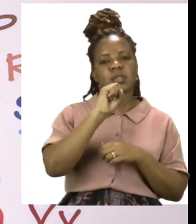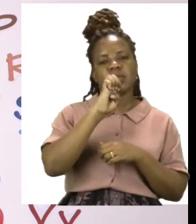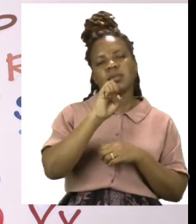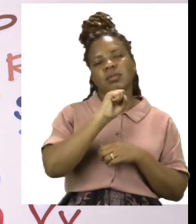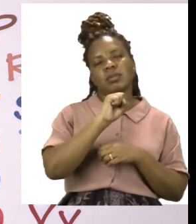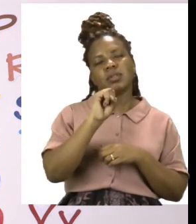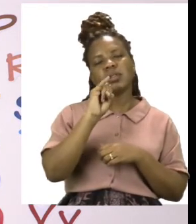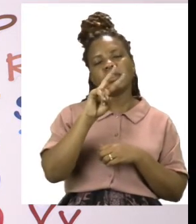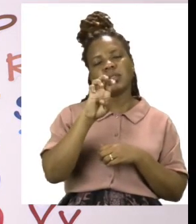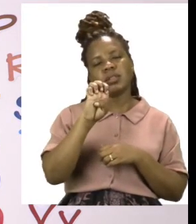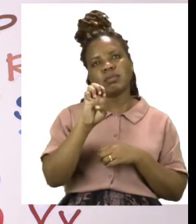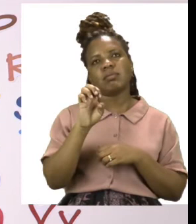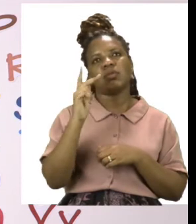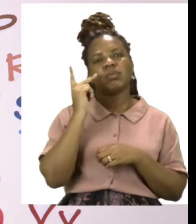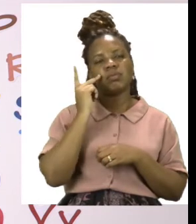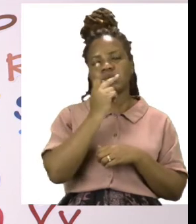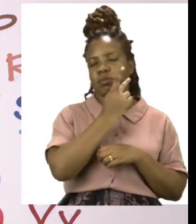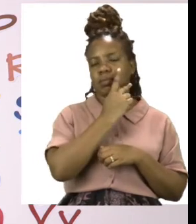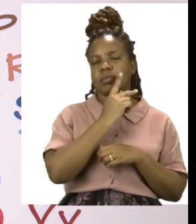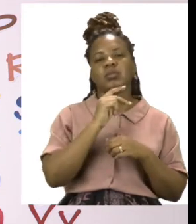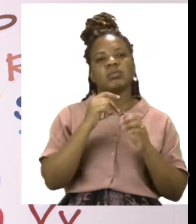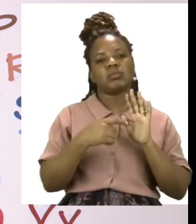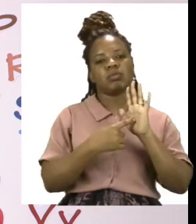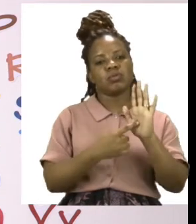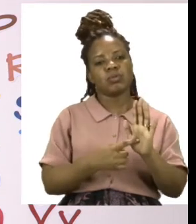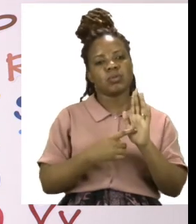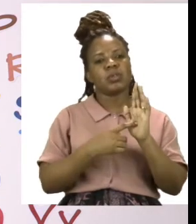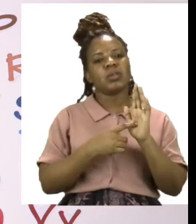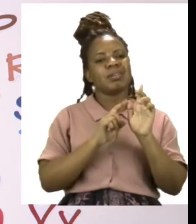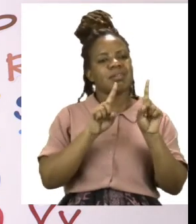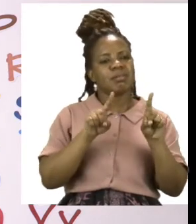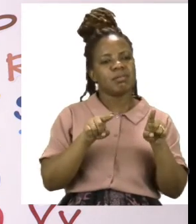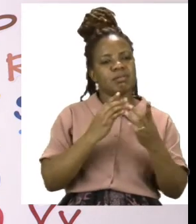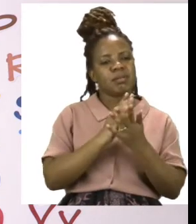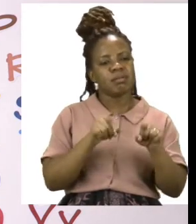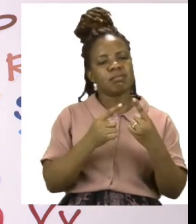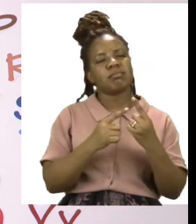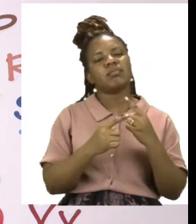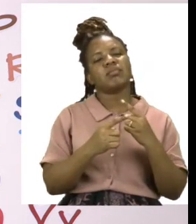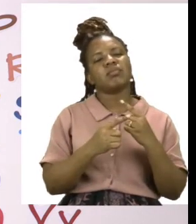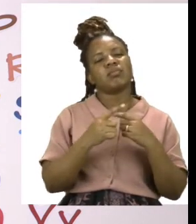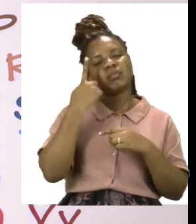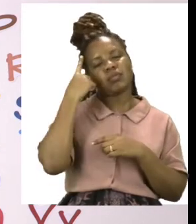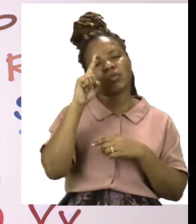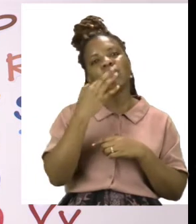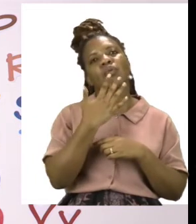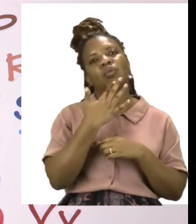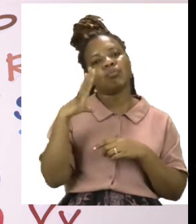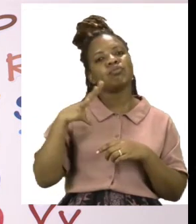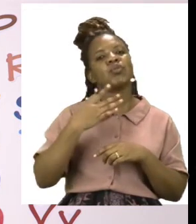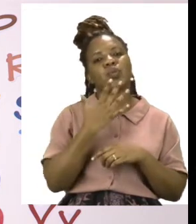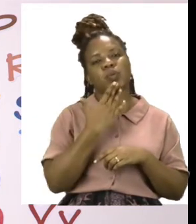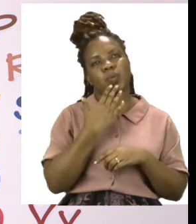to whom. So we are now going to take a look and check which one can be our possessive